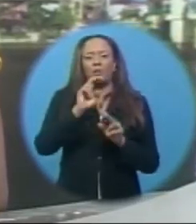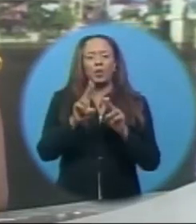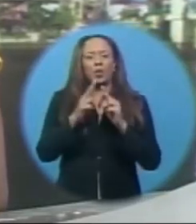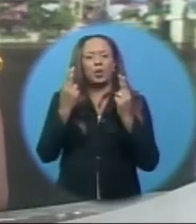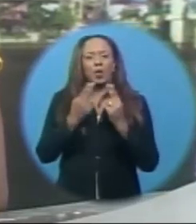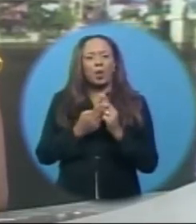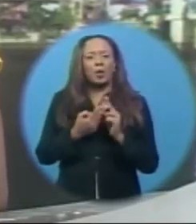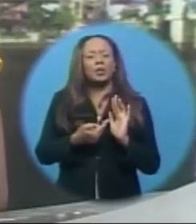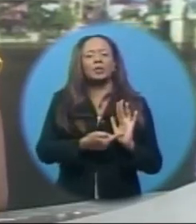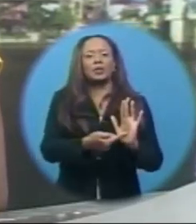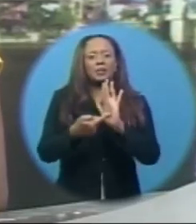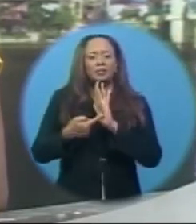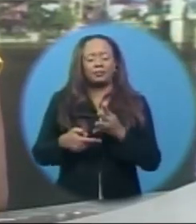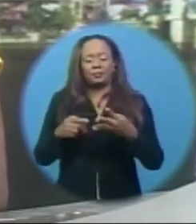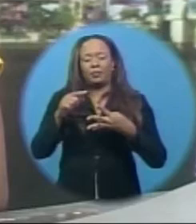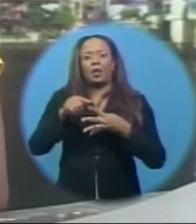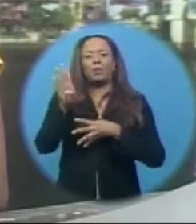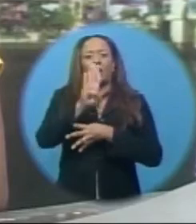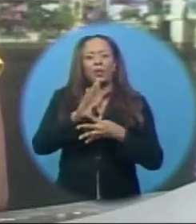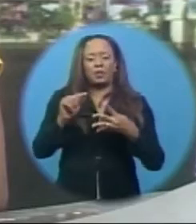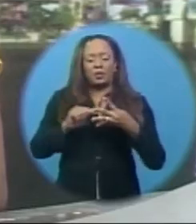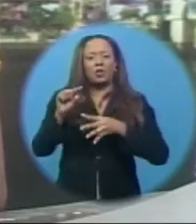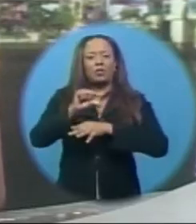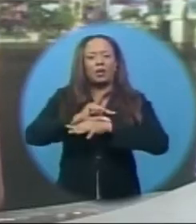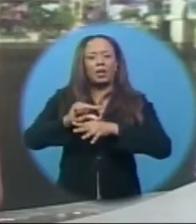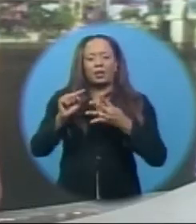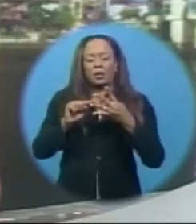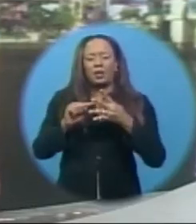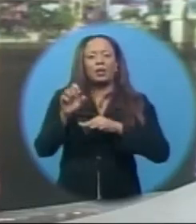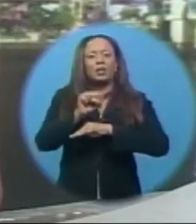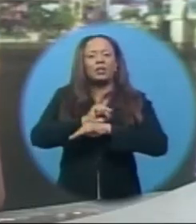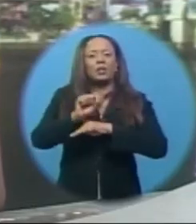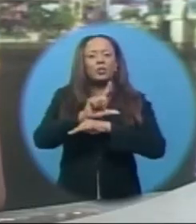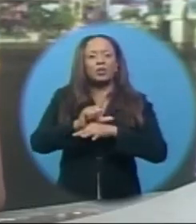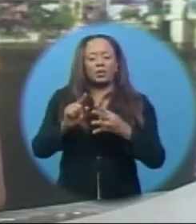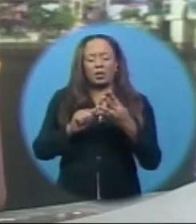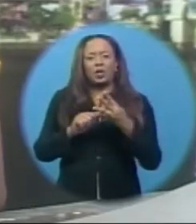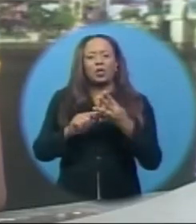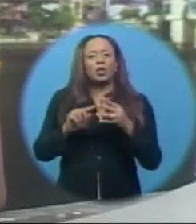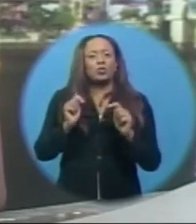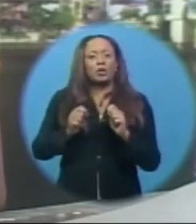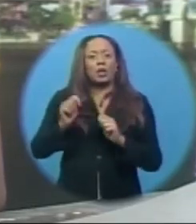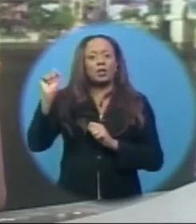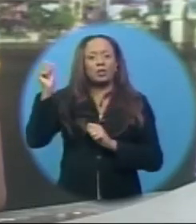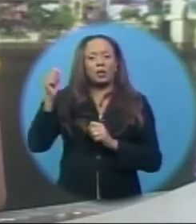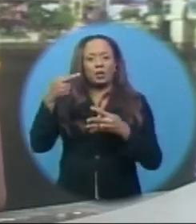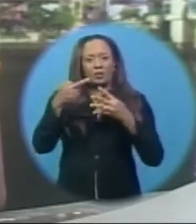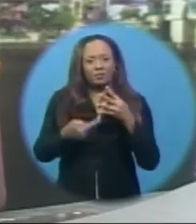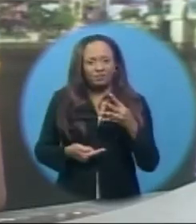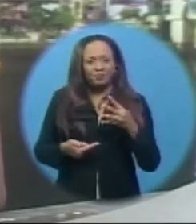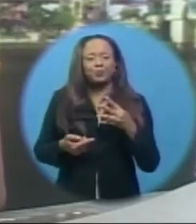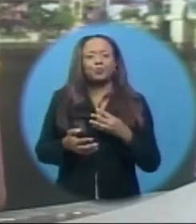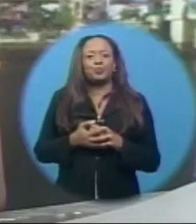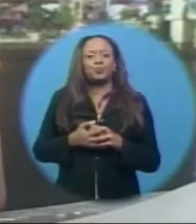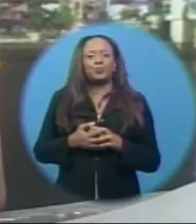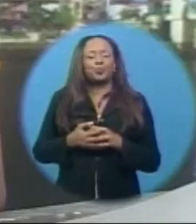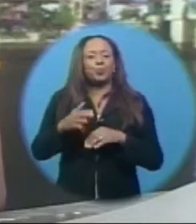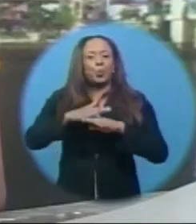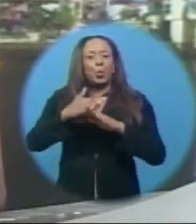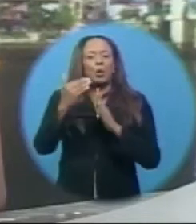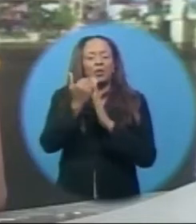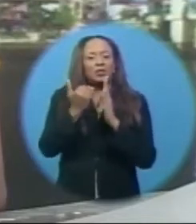finance ministers say the countries, Barbados, Grenada, St. Lucia and Trinidad and Tobago, are among 17 states on the blacklist of